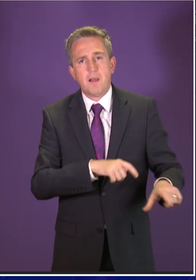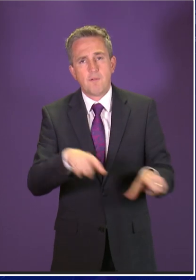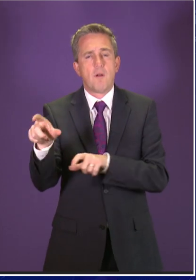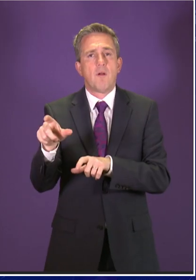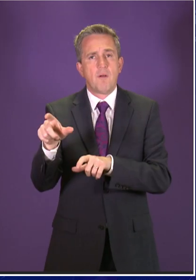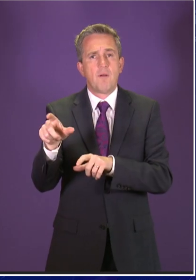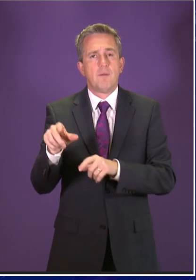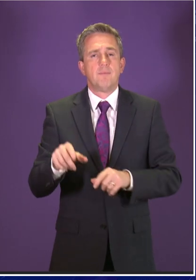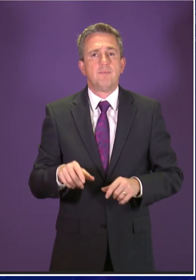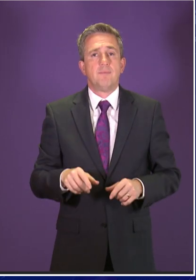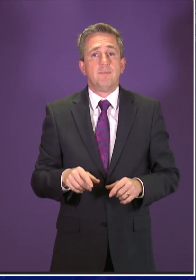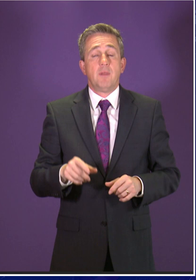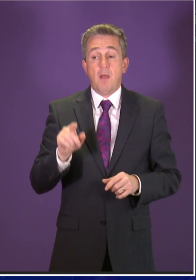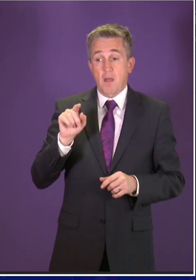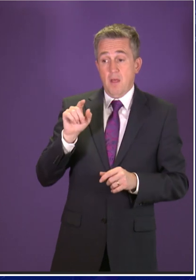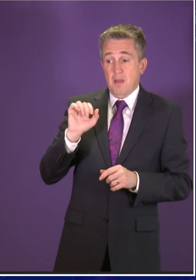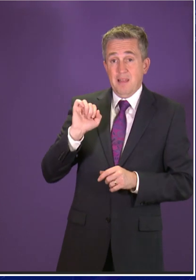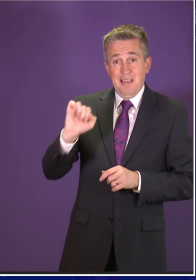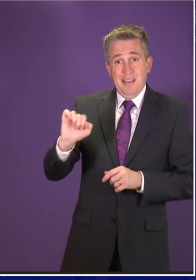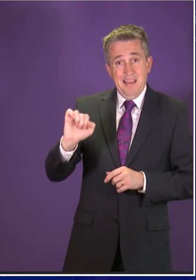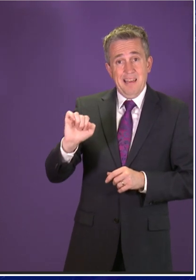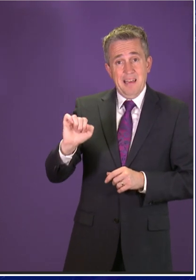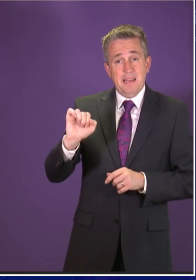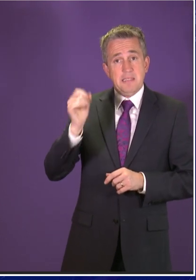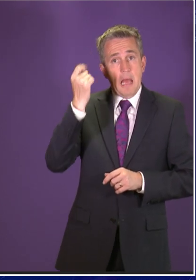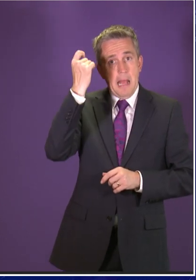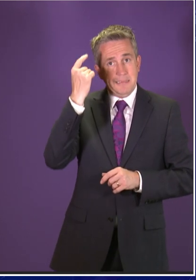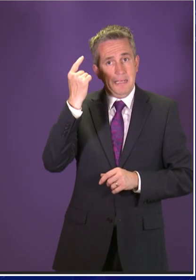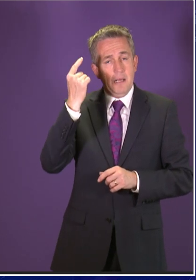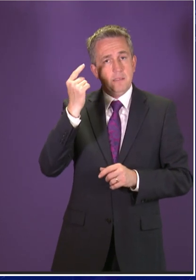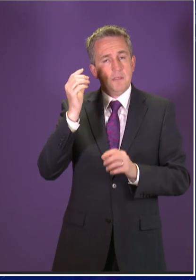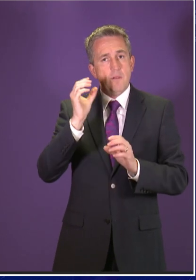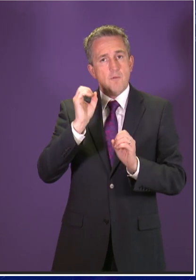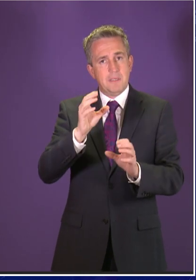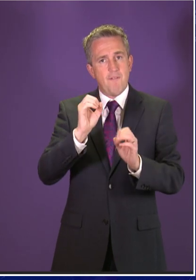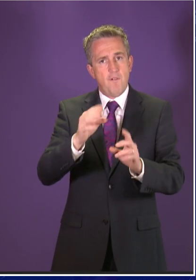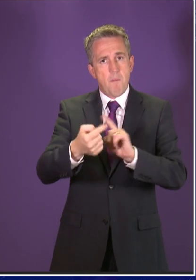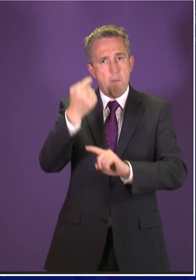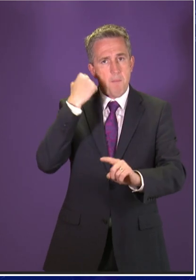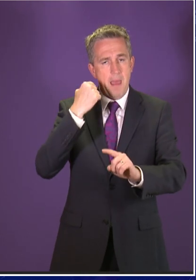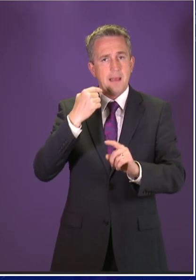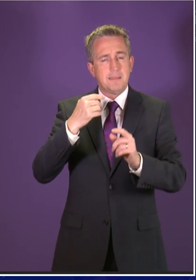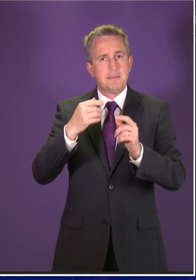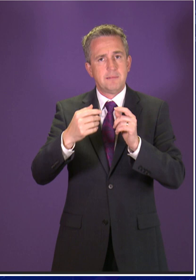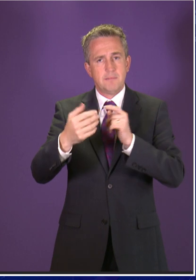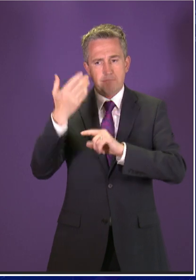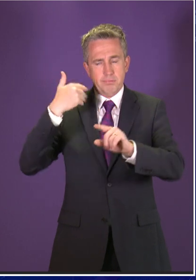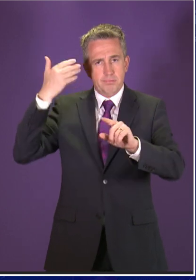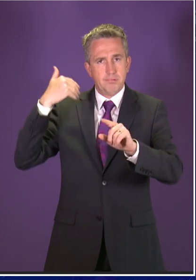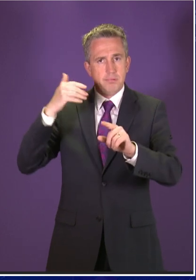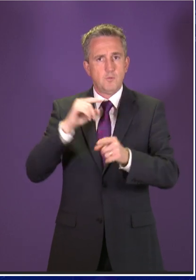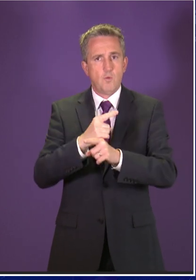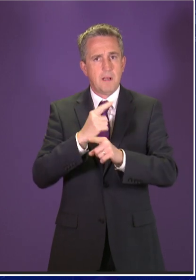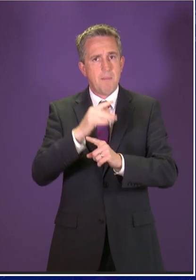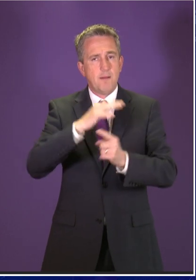the ideals so eloquently expressed by Robert Francis Kennedy at a time of equal and substantial